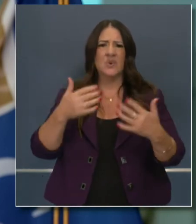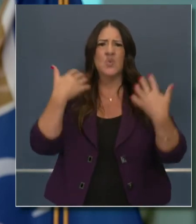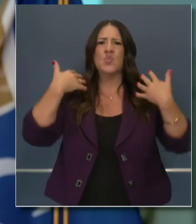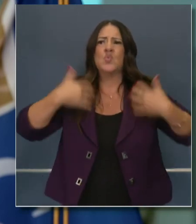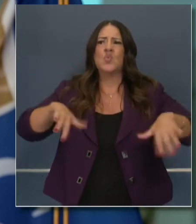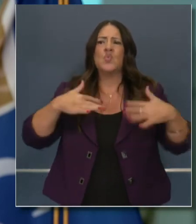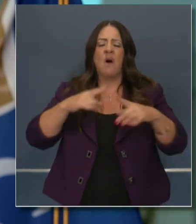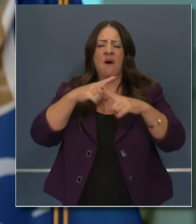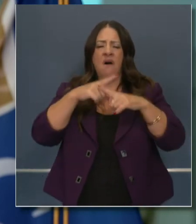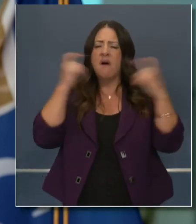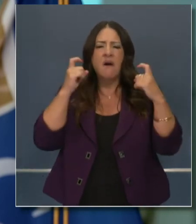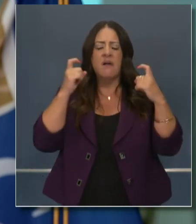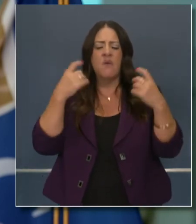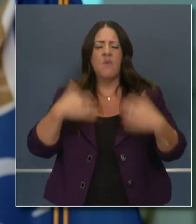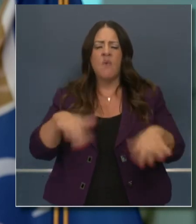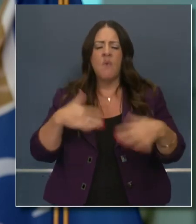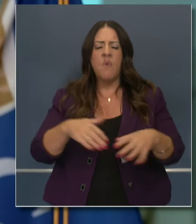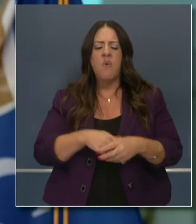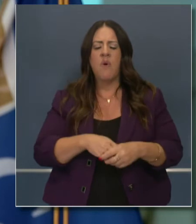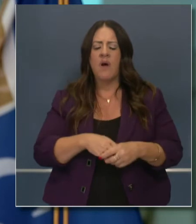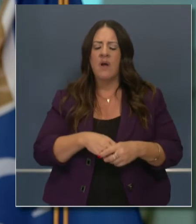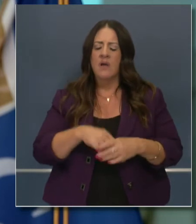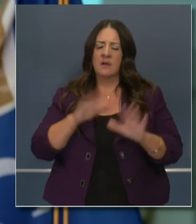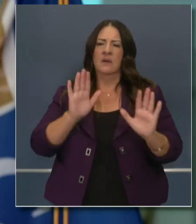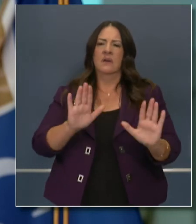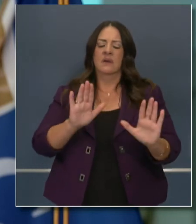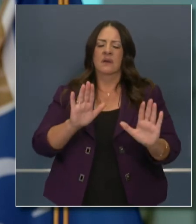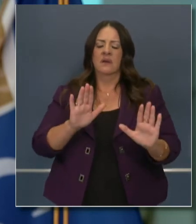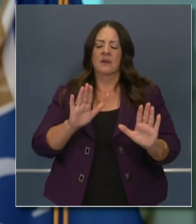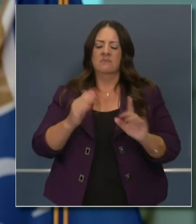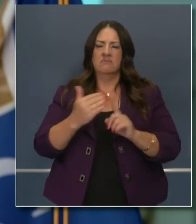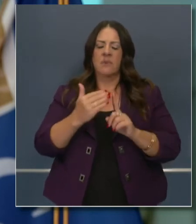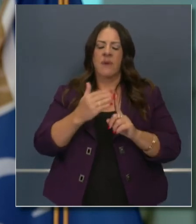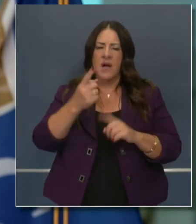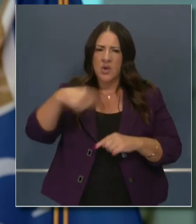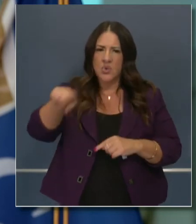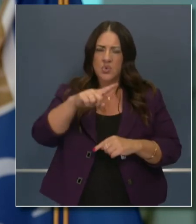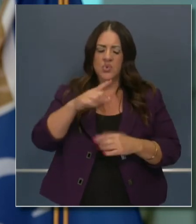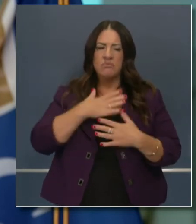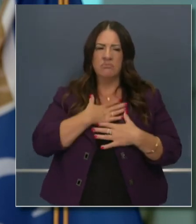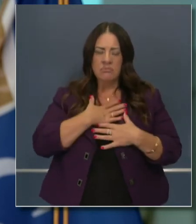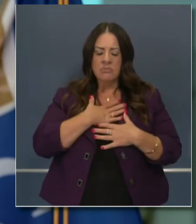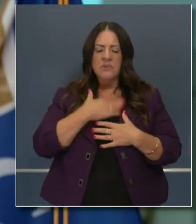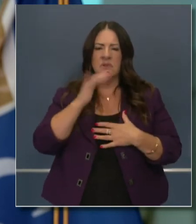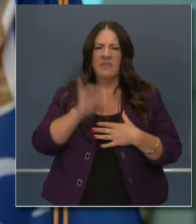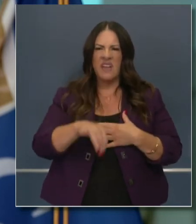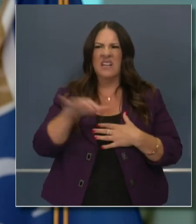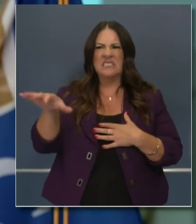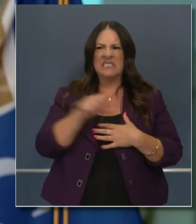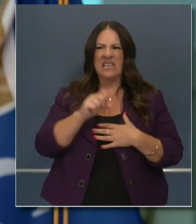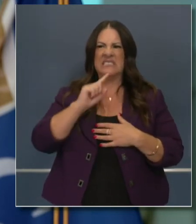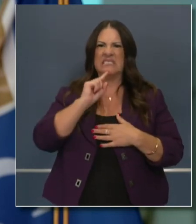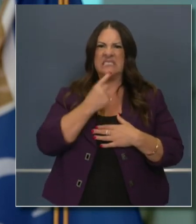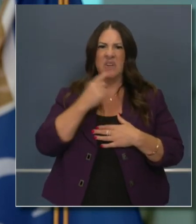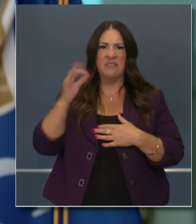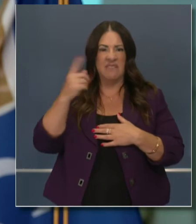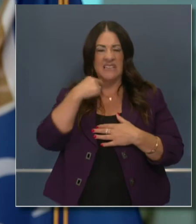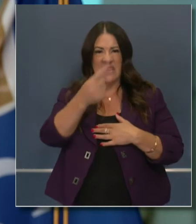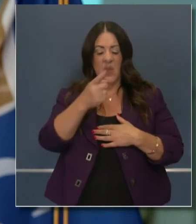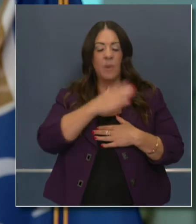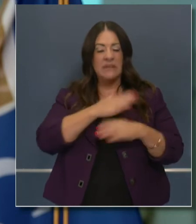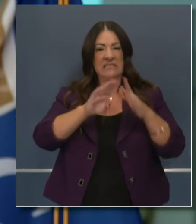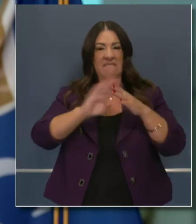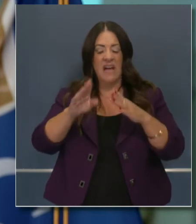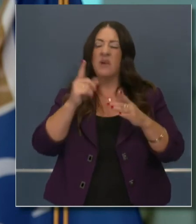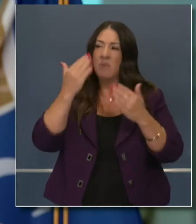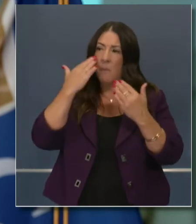ferocious ways. And that just reminds, or rather as a reminder, should be to everybody to take seriously those evacuation orders.